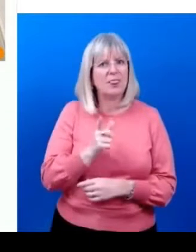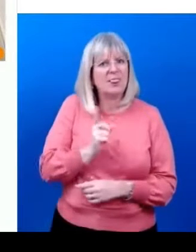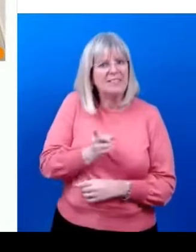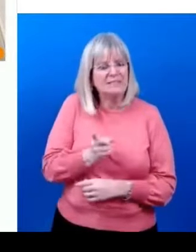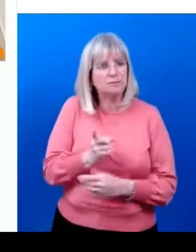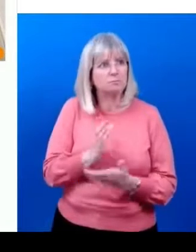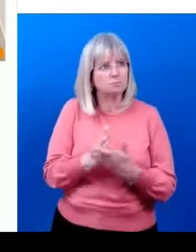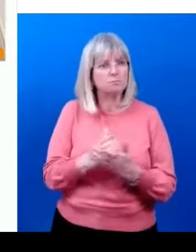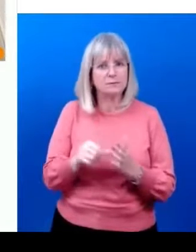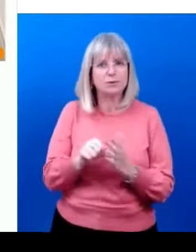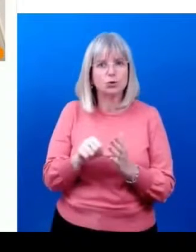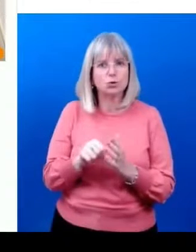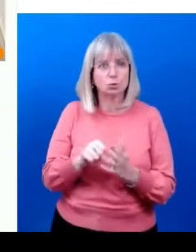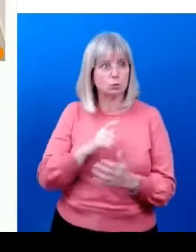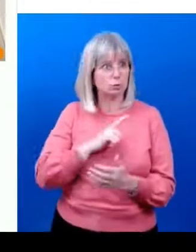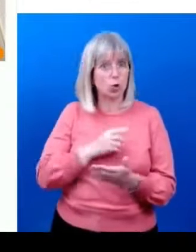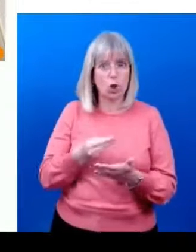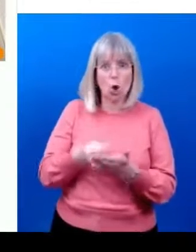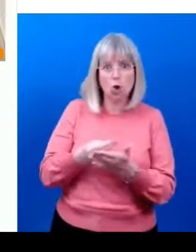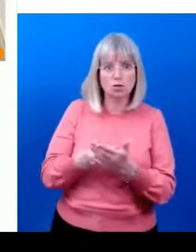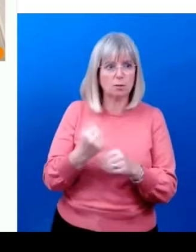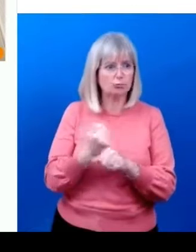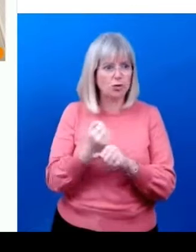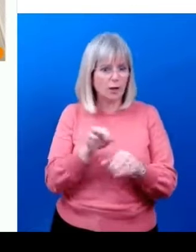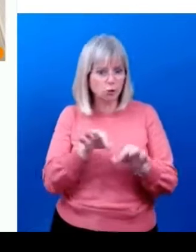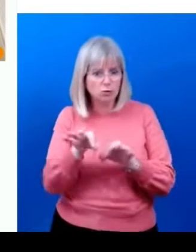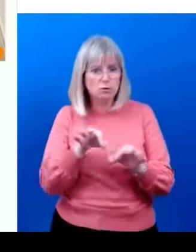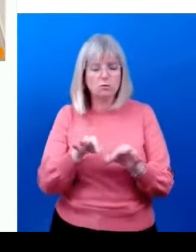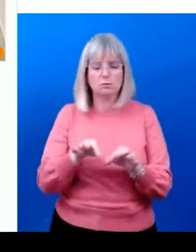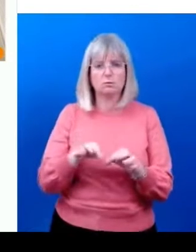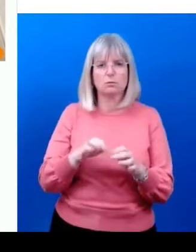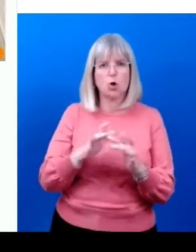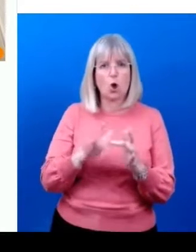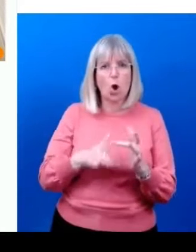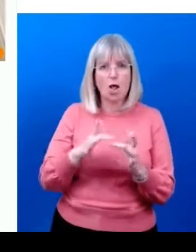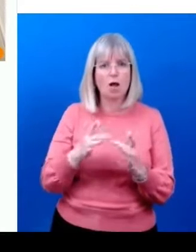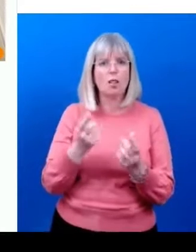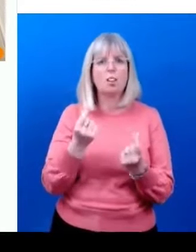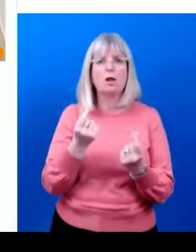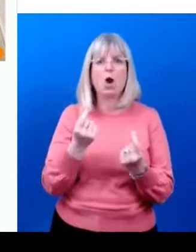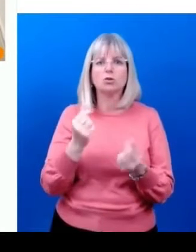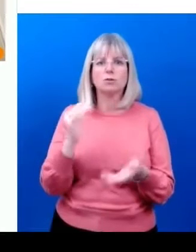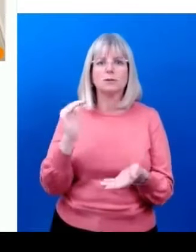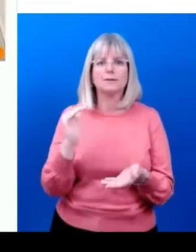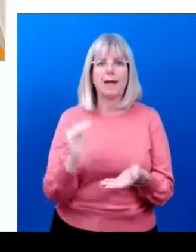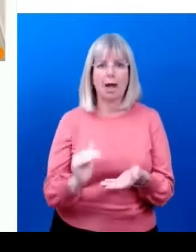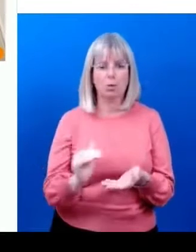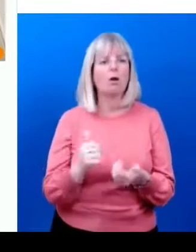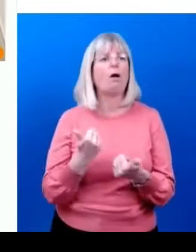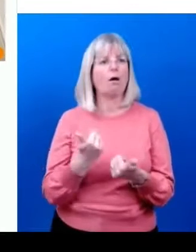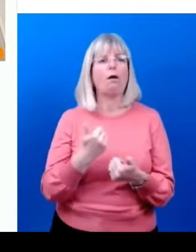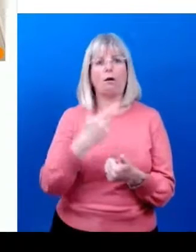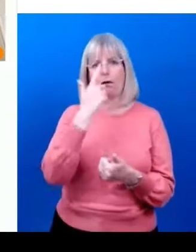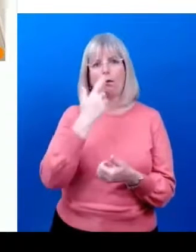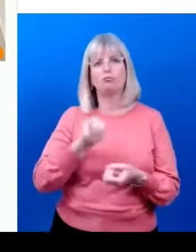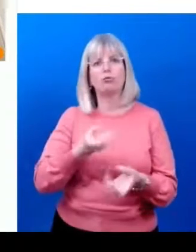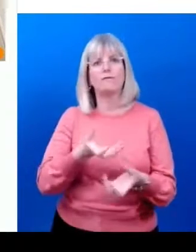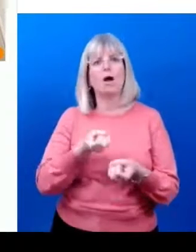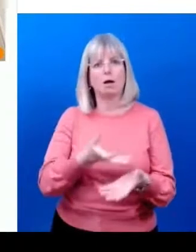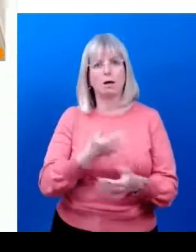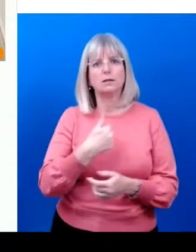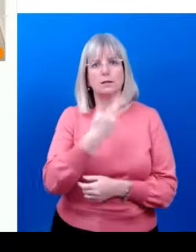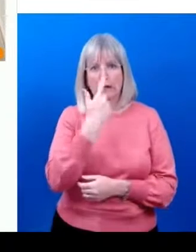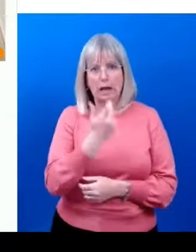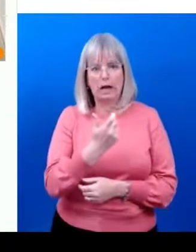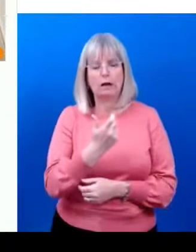the cost of productions online went really down and everyone can do them. But the fact that everyone can do them at